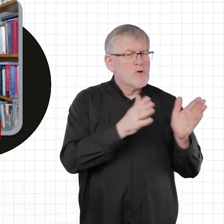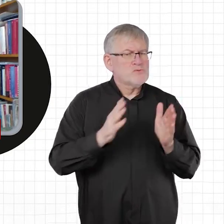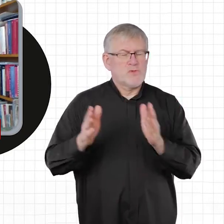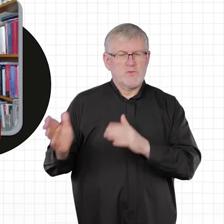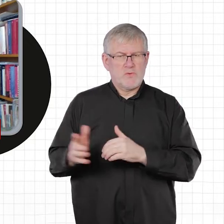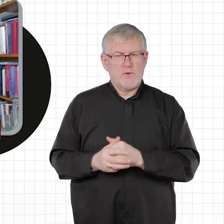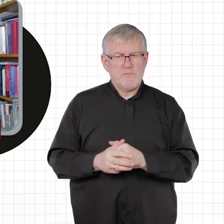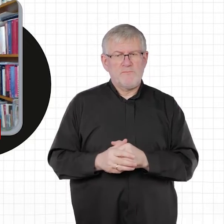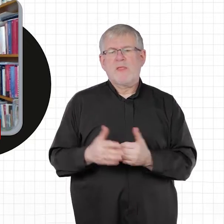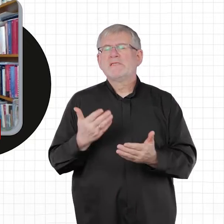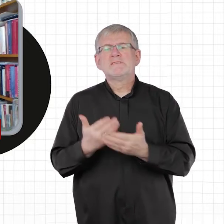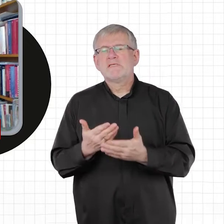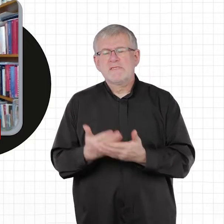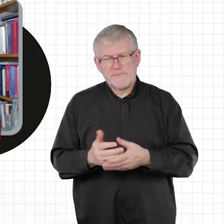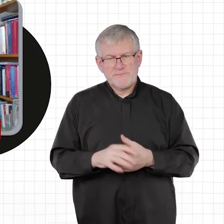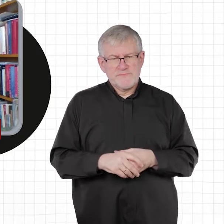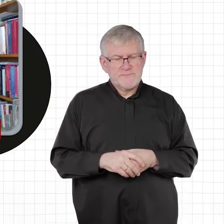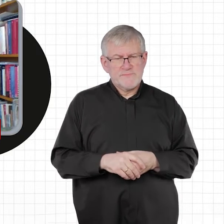the story is too long. It should be shorter.